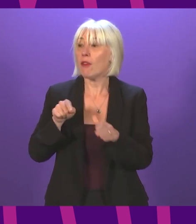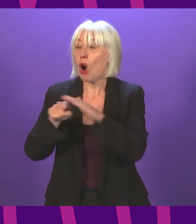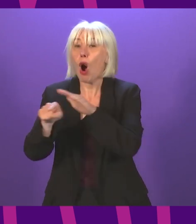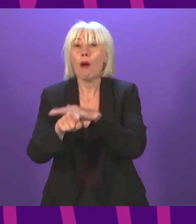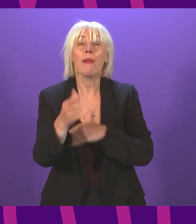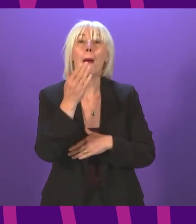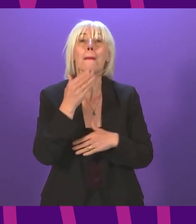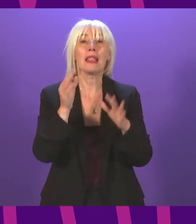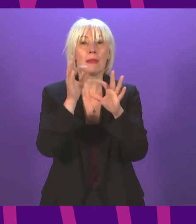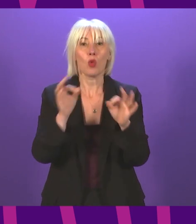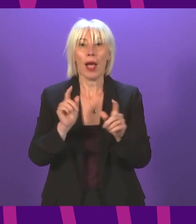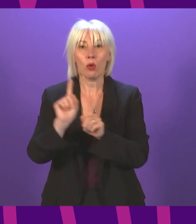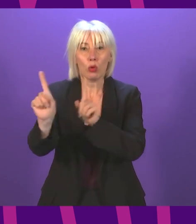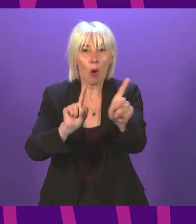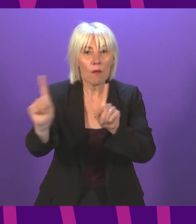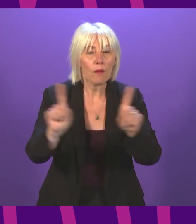Thank you.